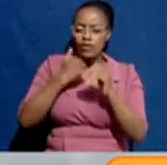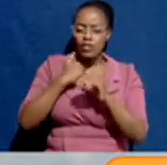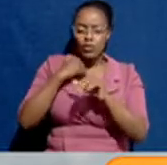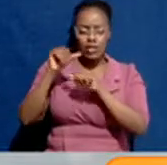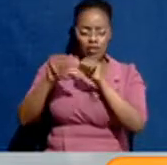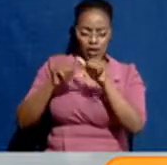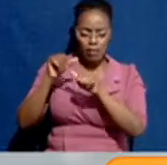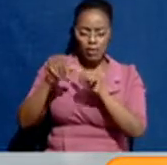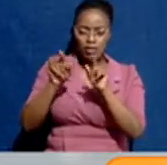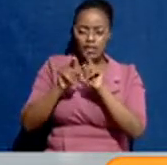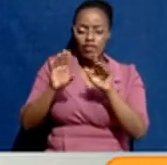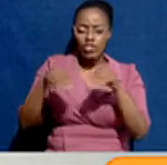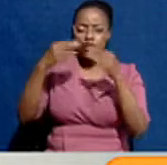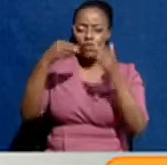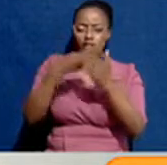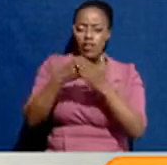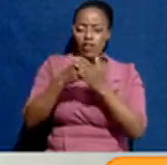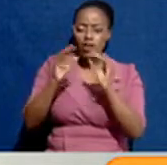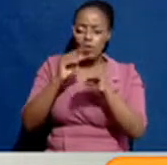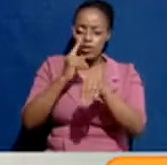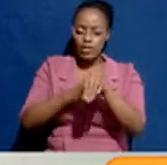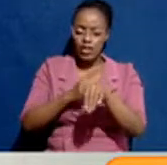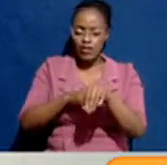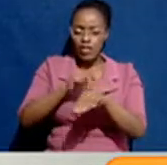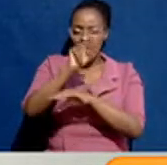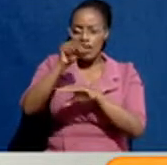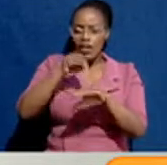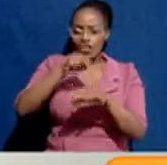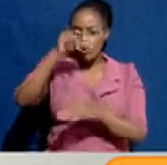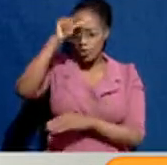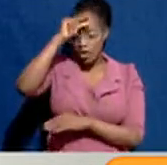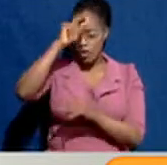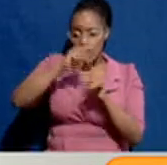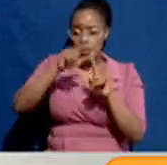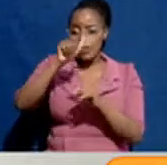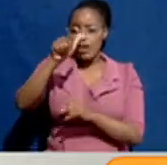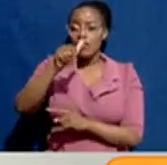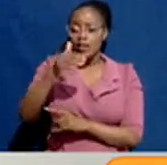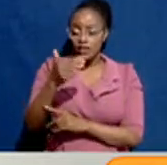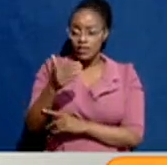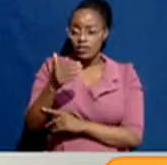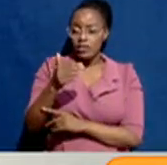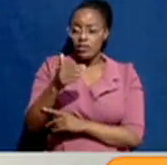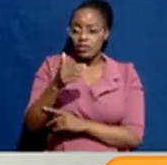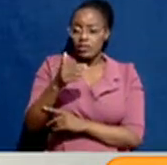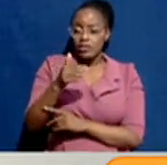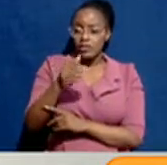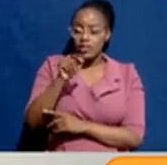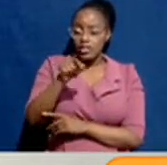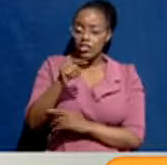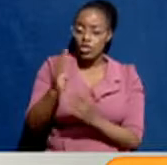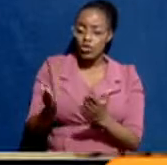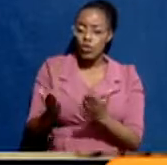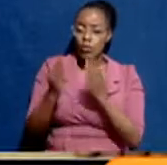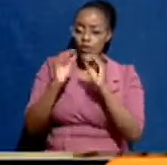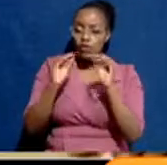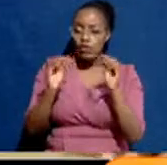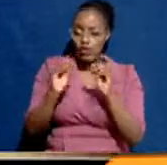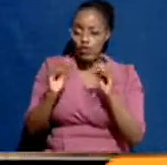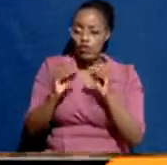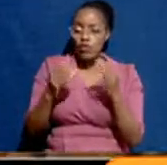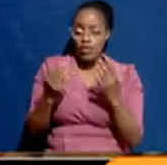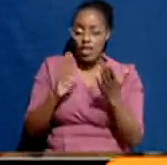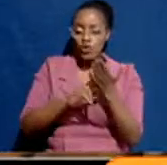around not being given money on time by the national government, but there's also the counter argument. Why don't you improve on your own source